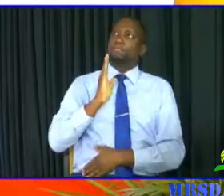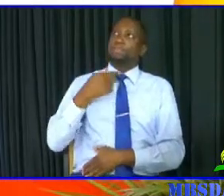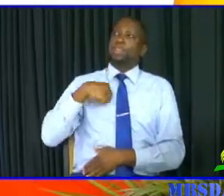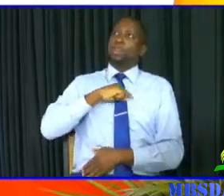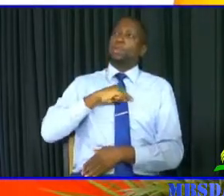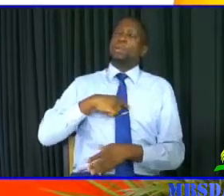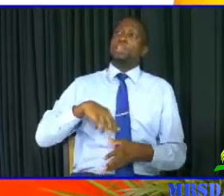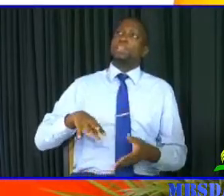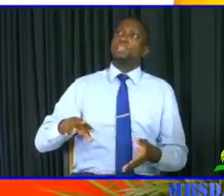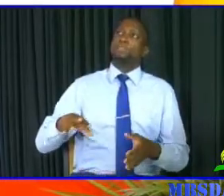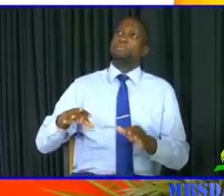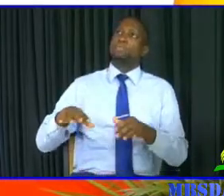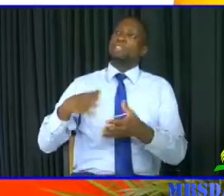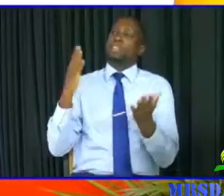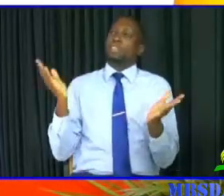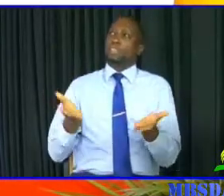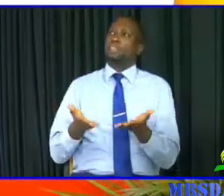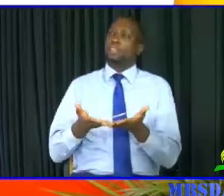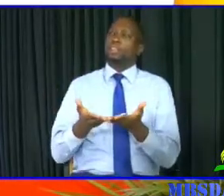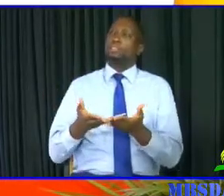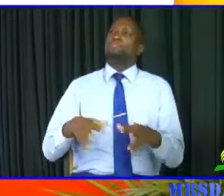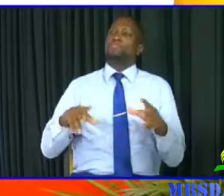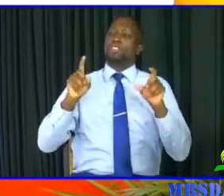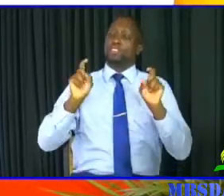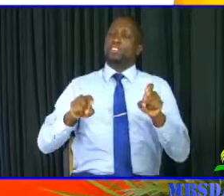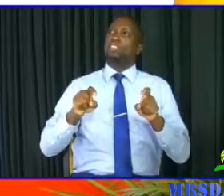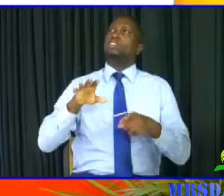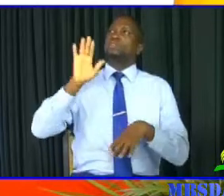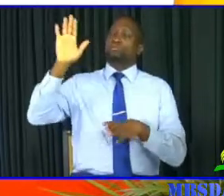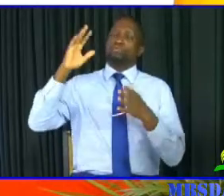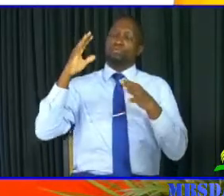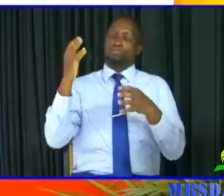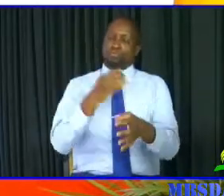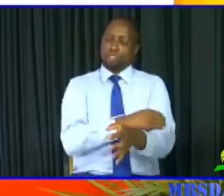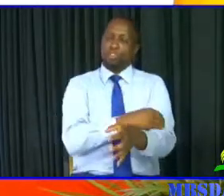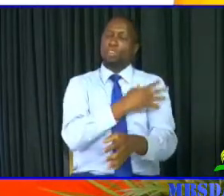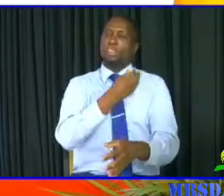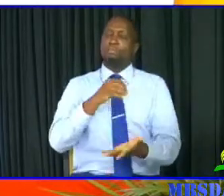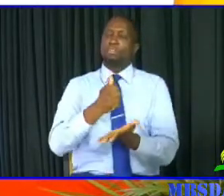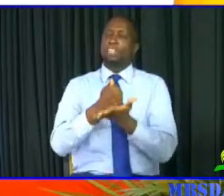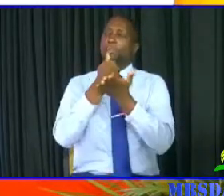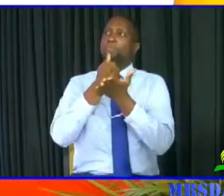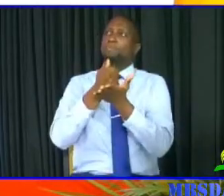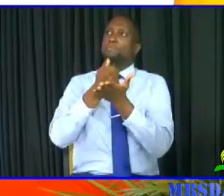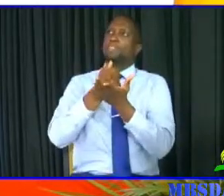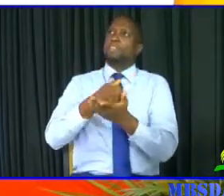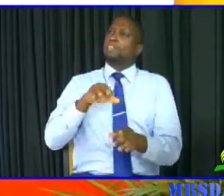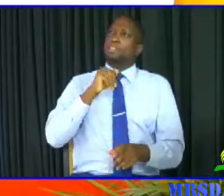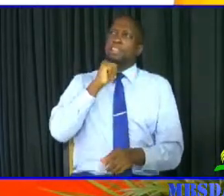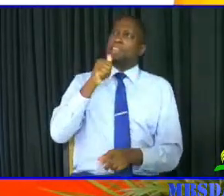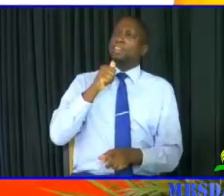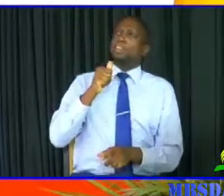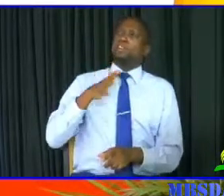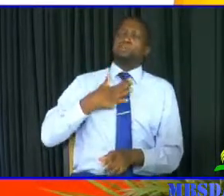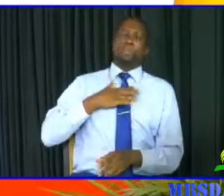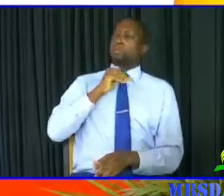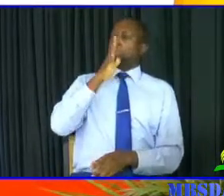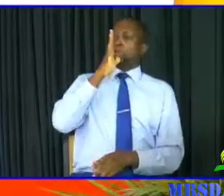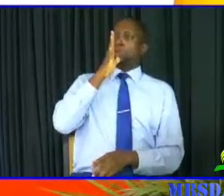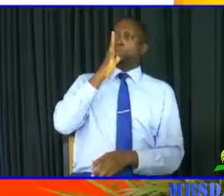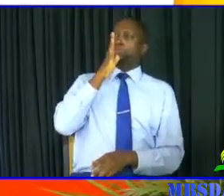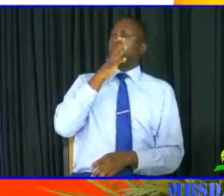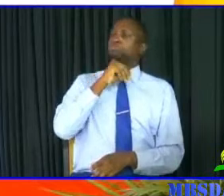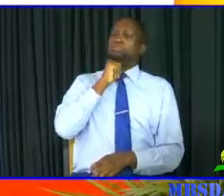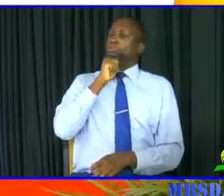we stand in need of power. We stand in need of your help. It's not my mother, it